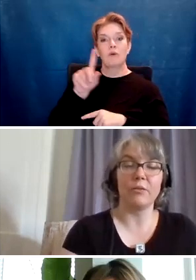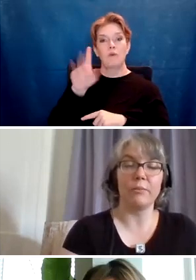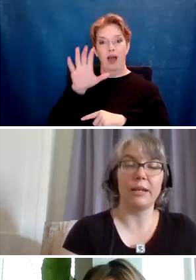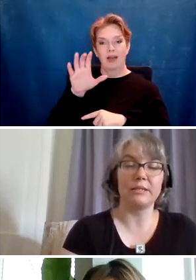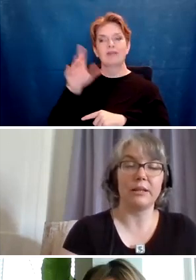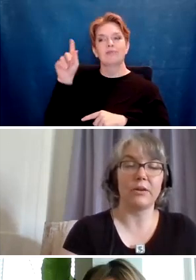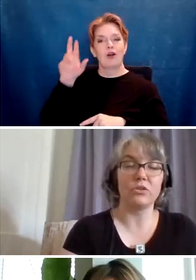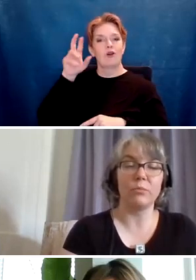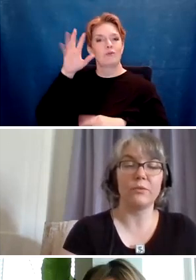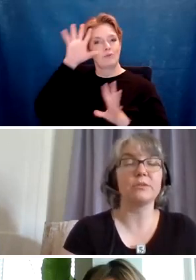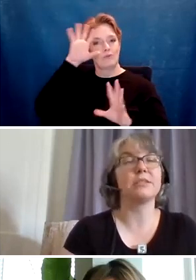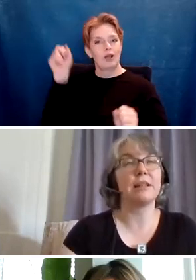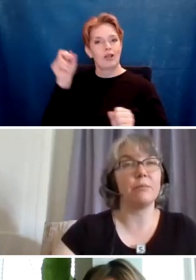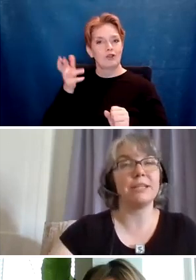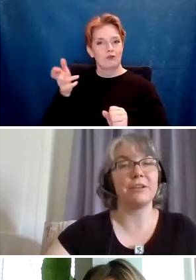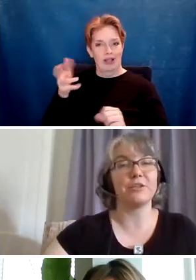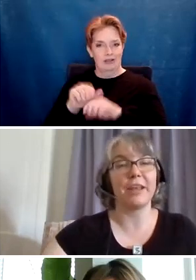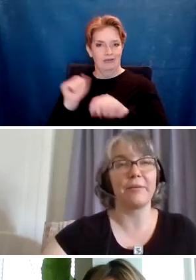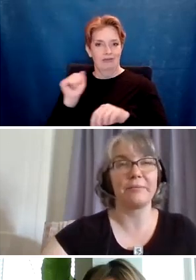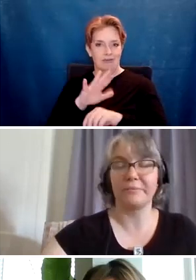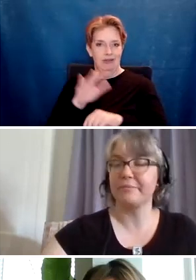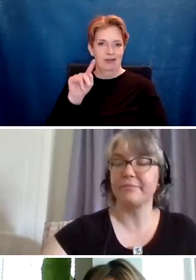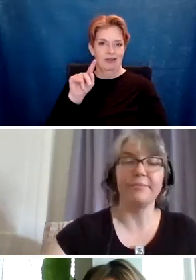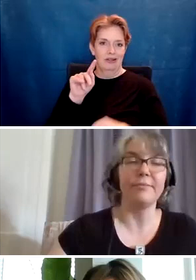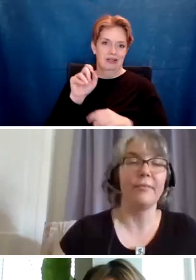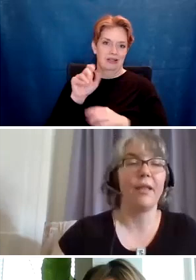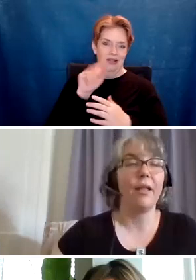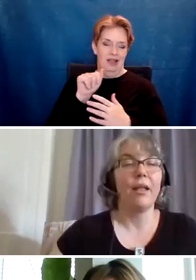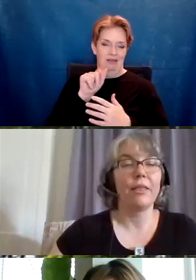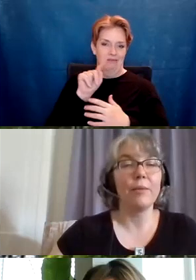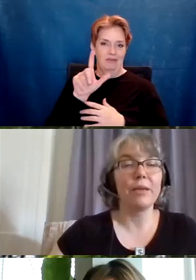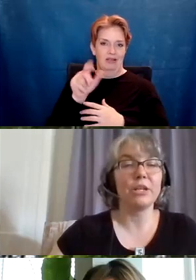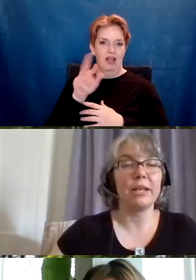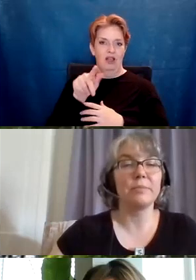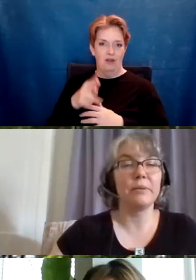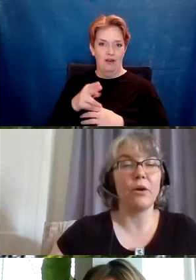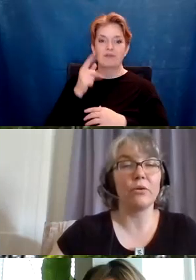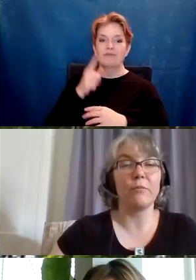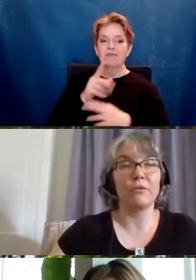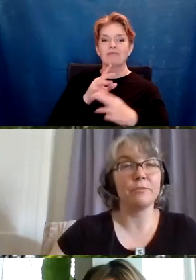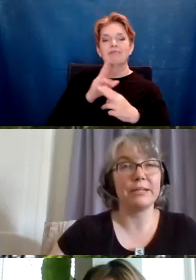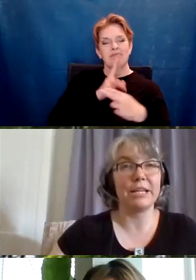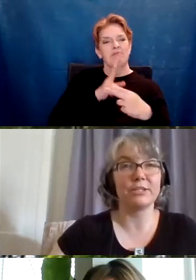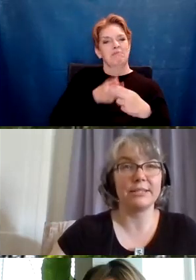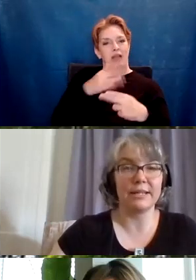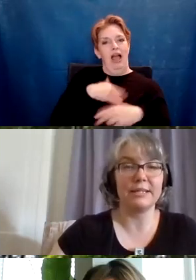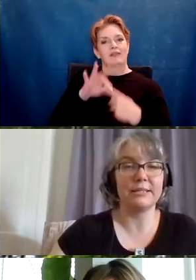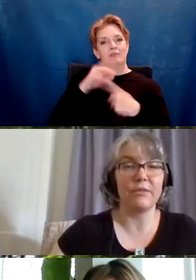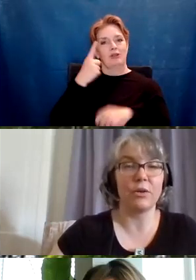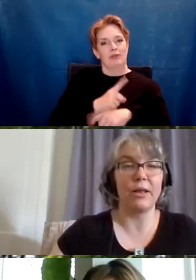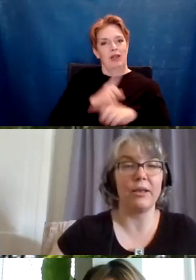state government has declared October 1st Clementine Hunter Day. The APHN has been the owner of Melrose Plantation